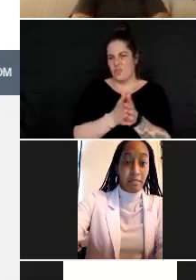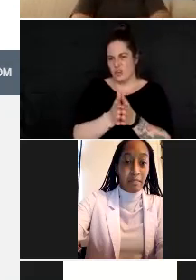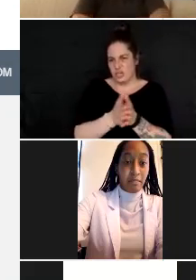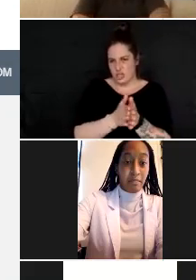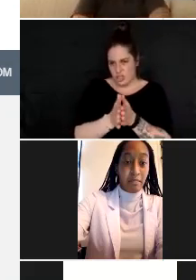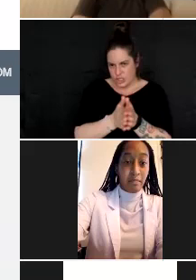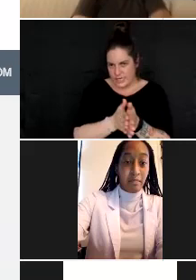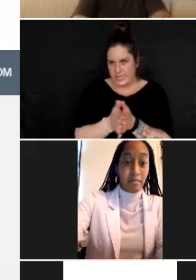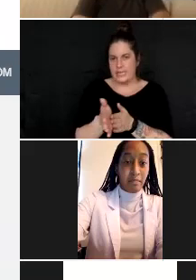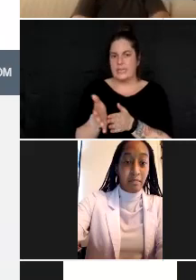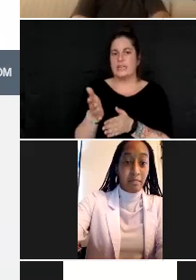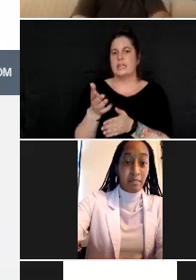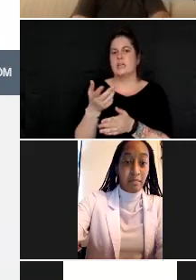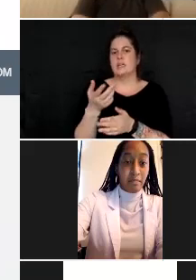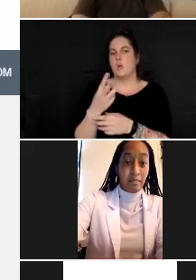or work,